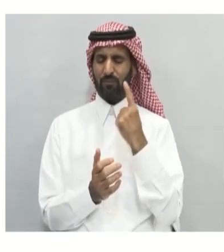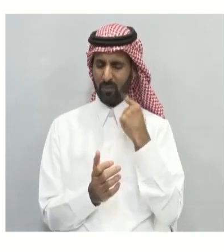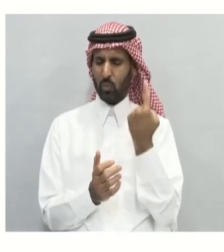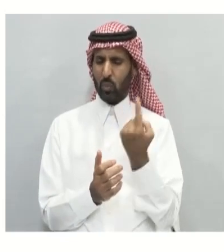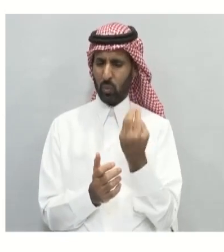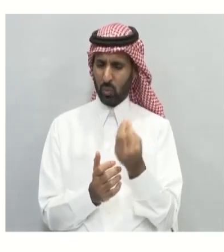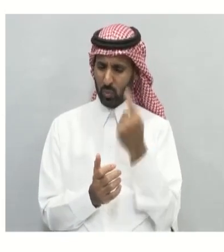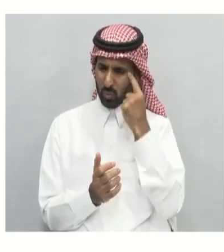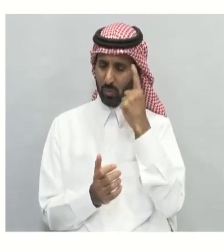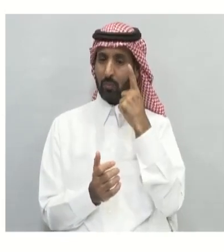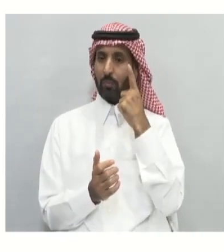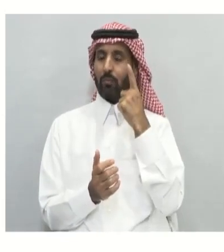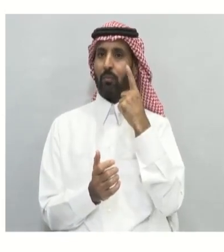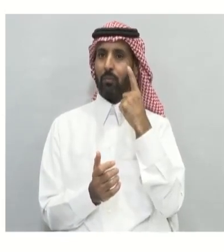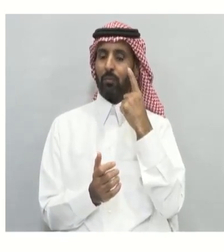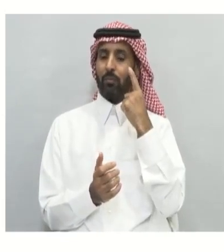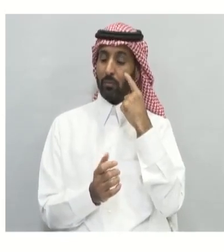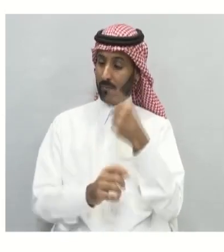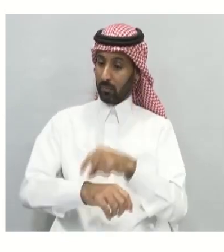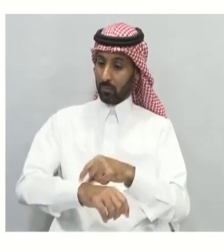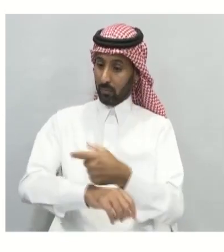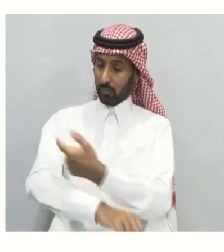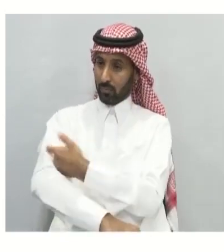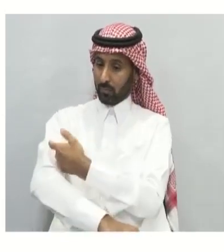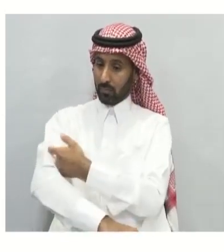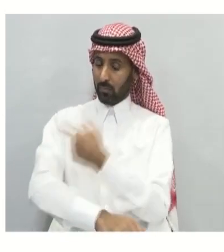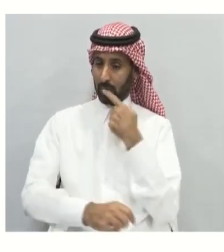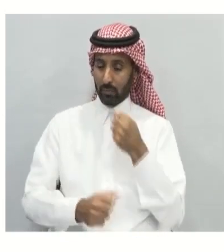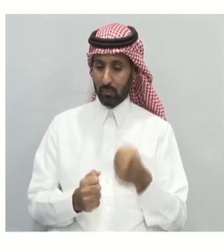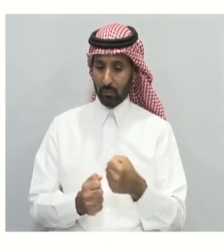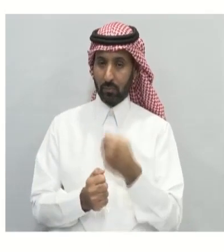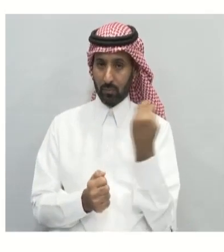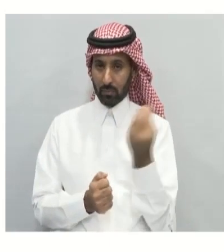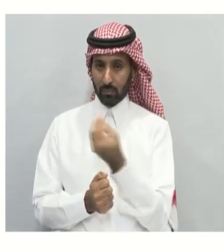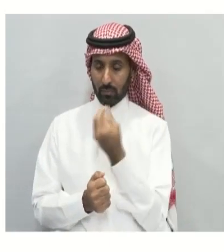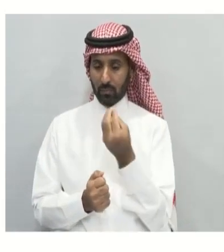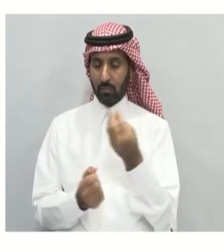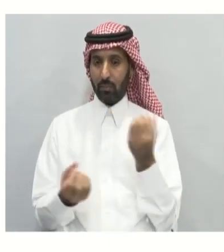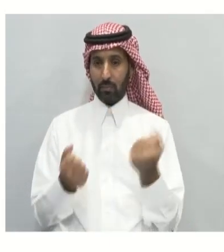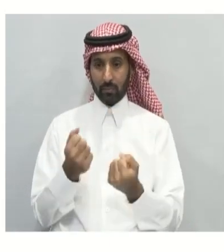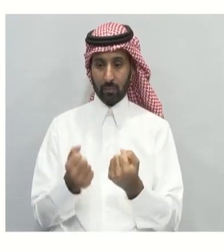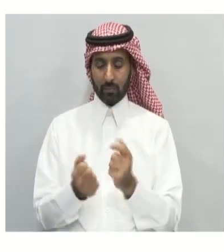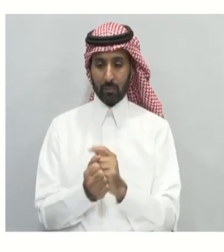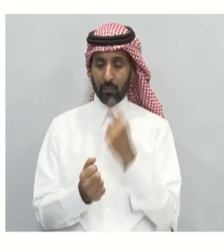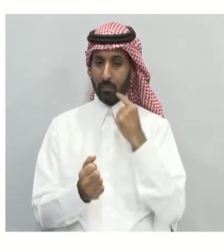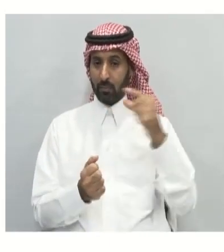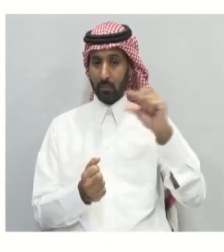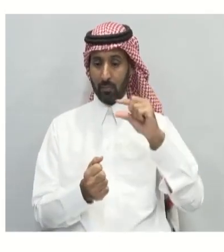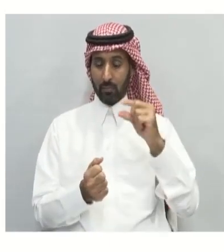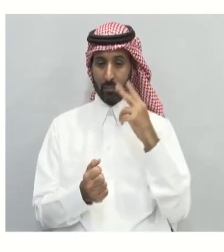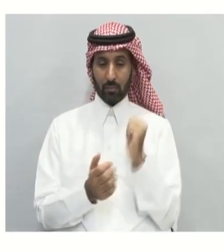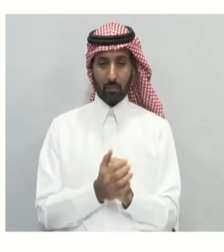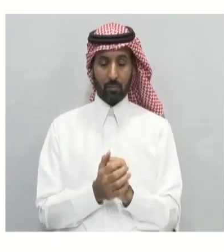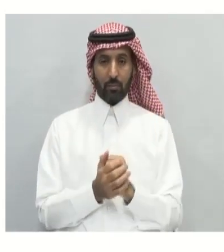for some time and woke up as he was taken into an ambulance. The doctors,